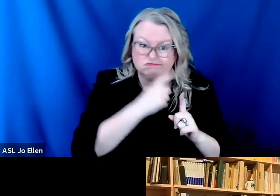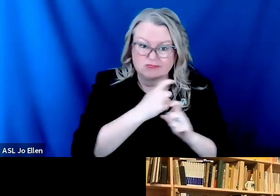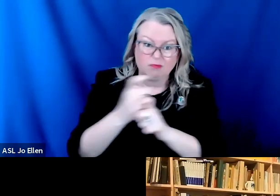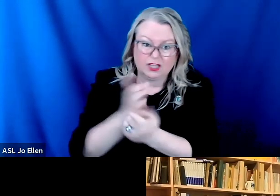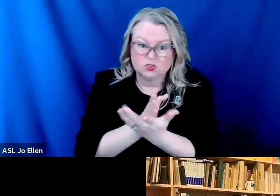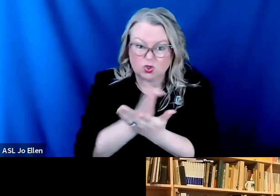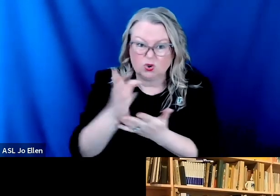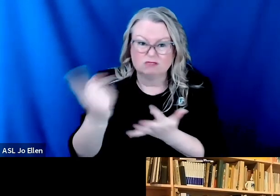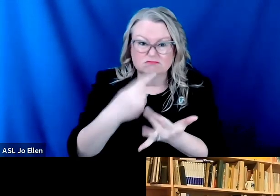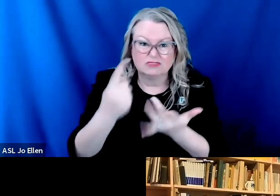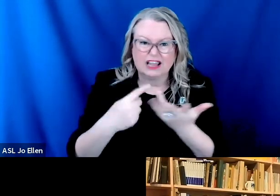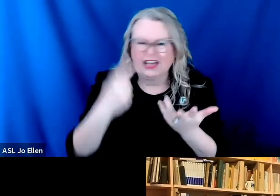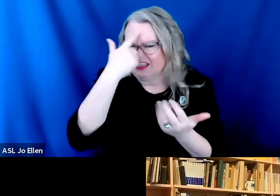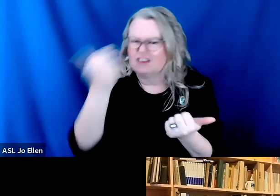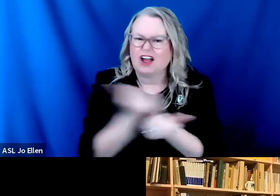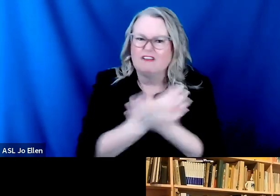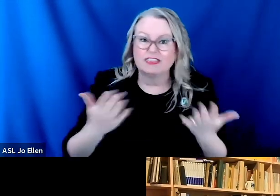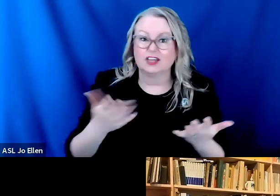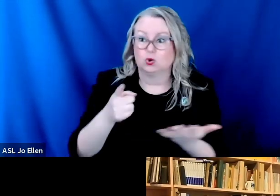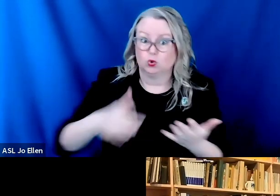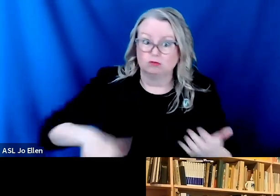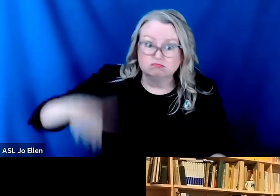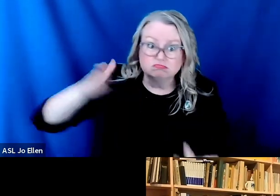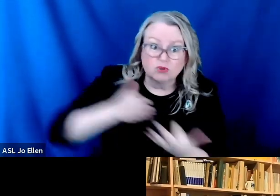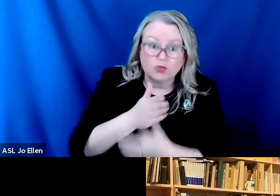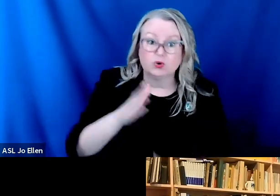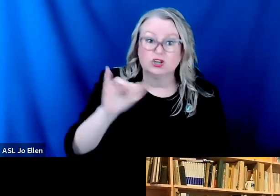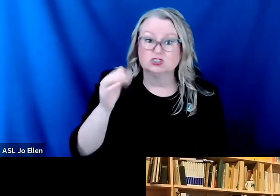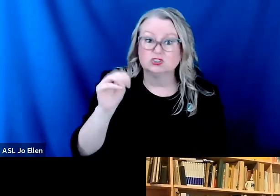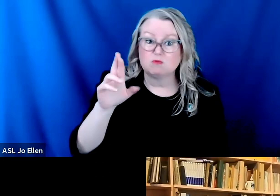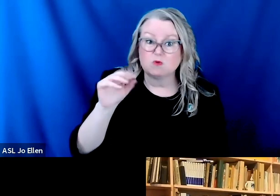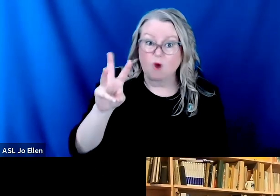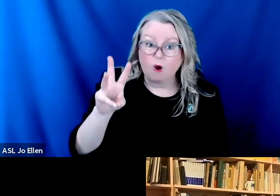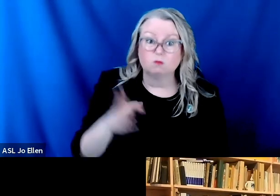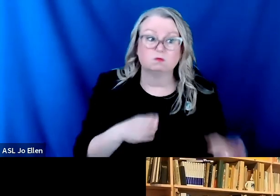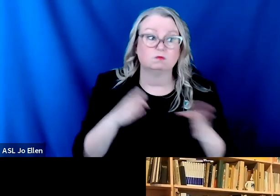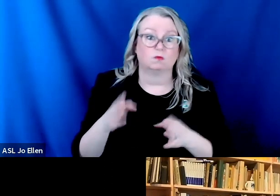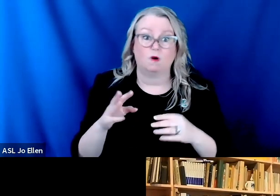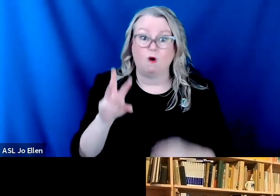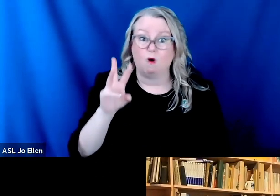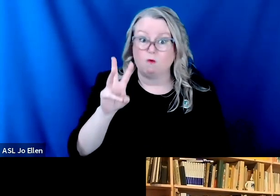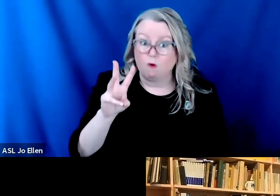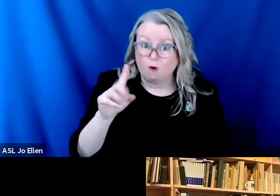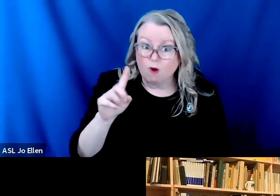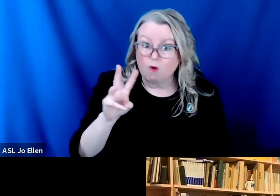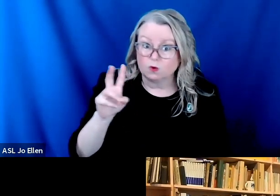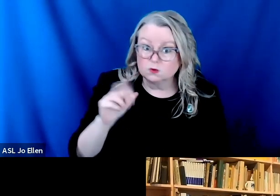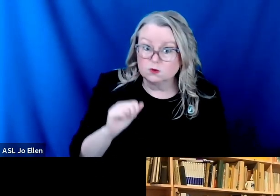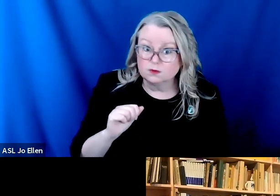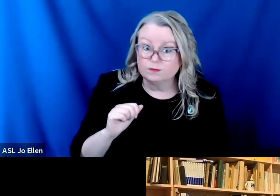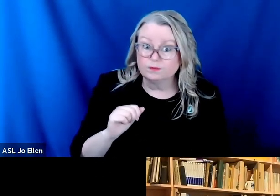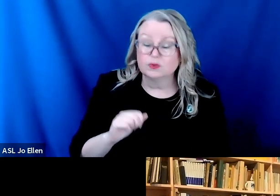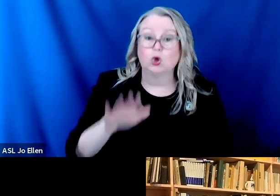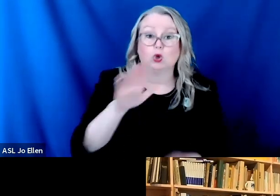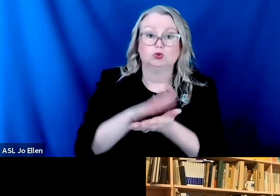depths emerging from the depths of Jim Crow through major world wars, the school desegregation